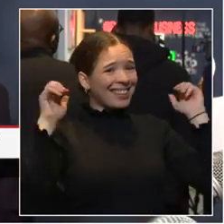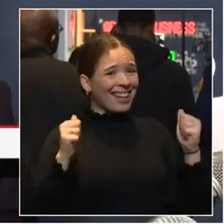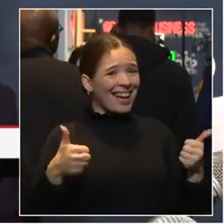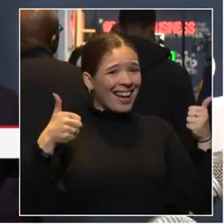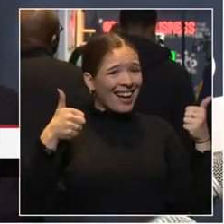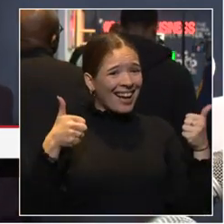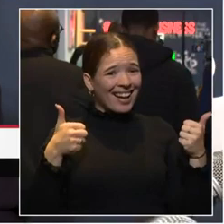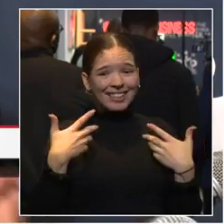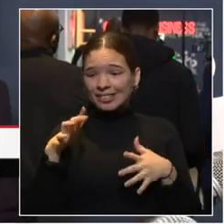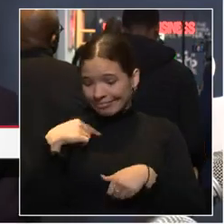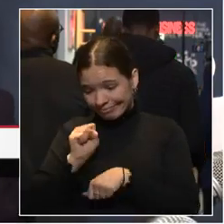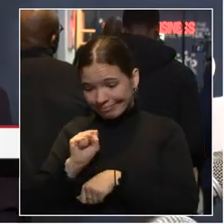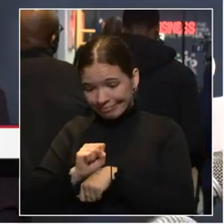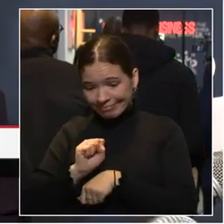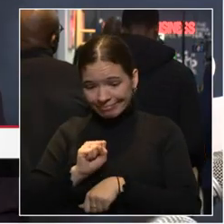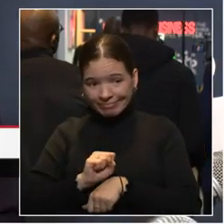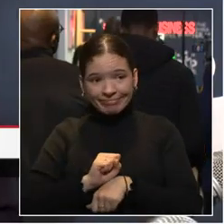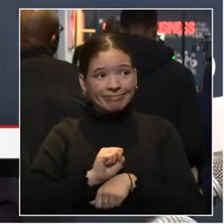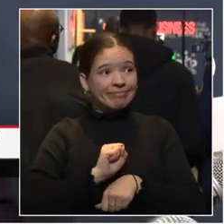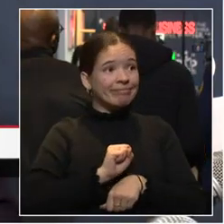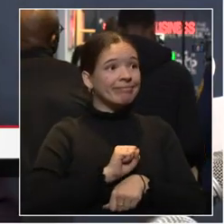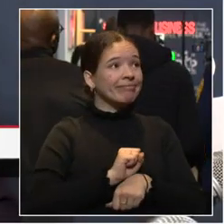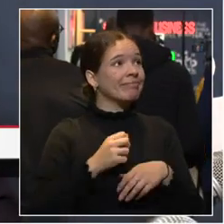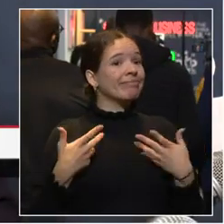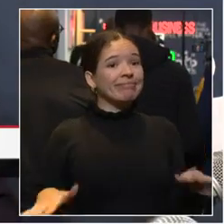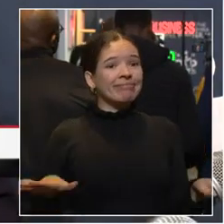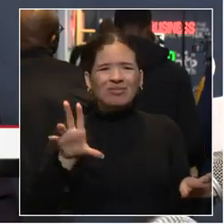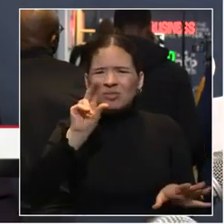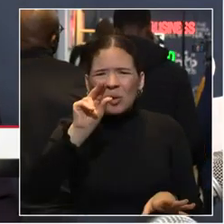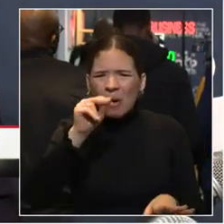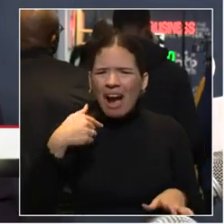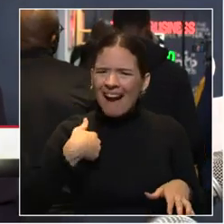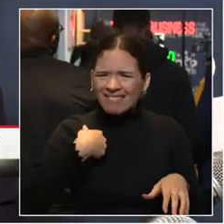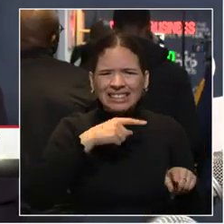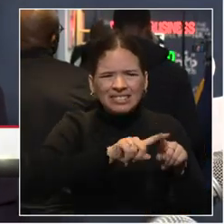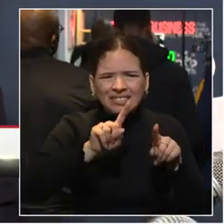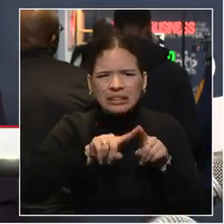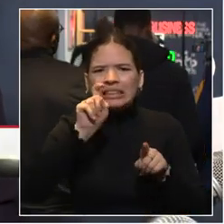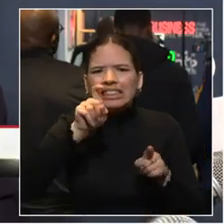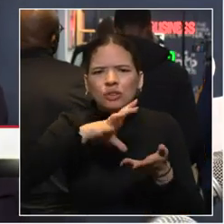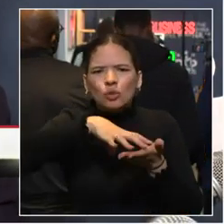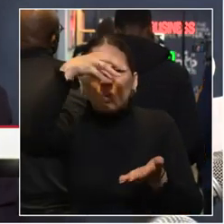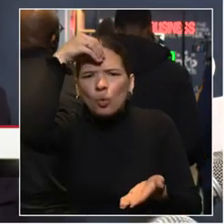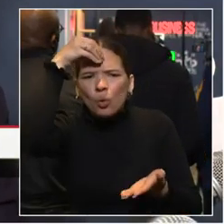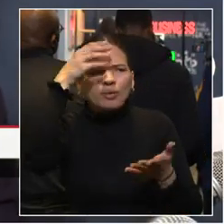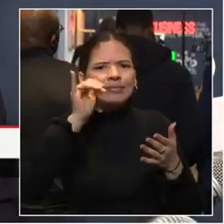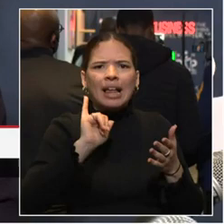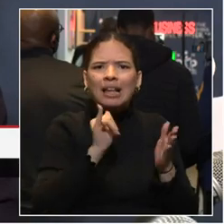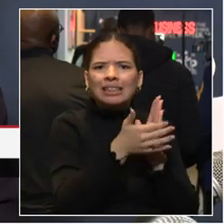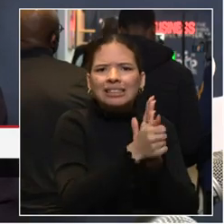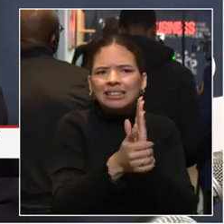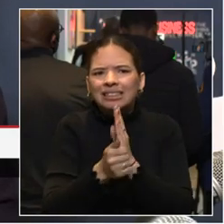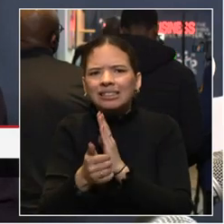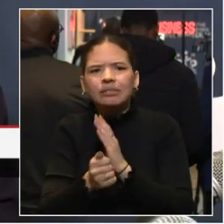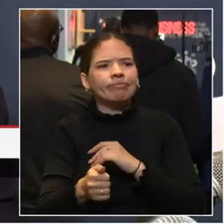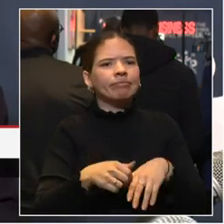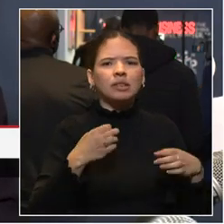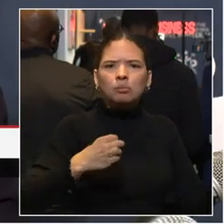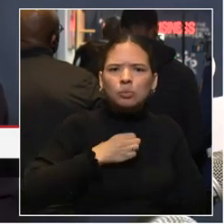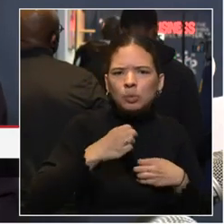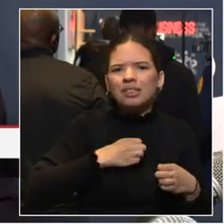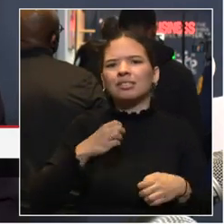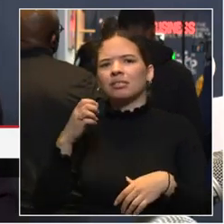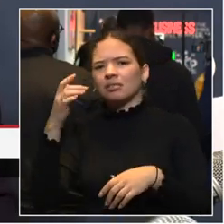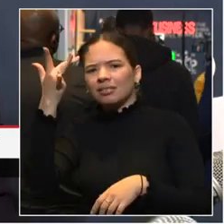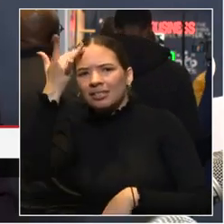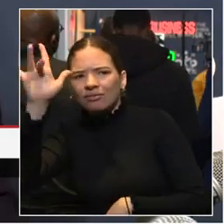task from A to Z perfectly. But there is an emotional intelligence that you also develop that you need at